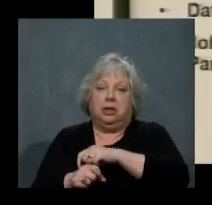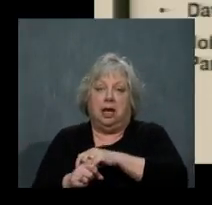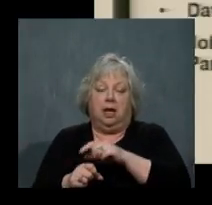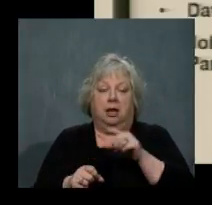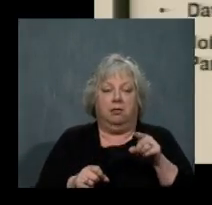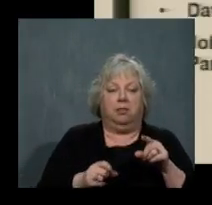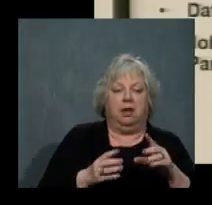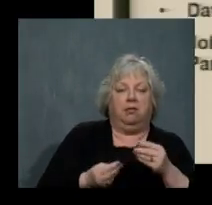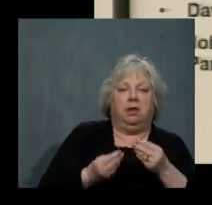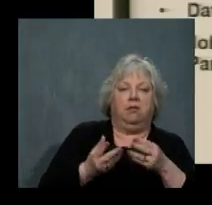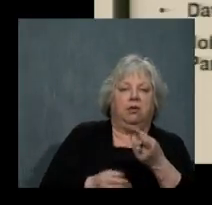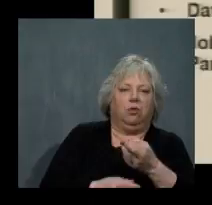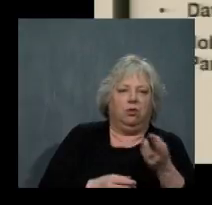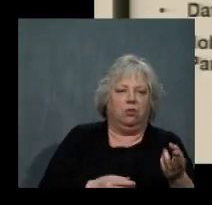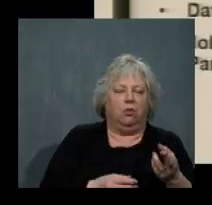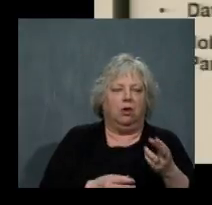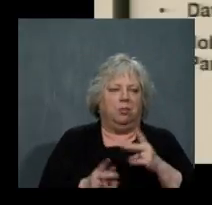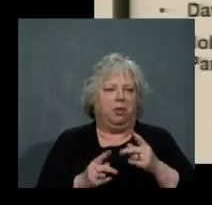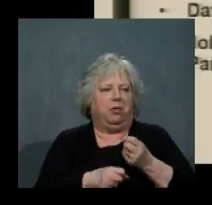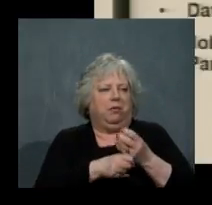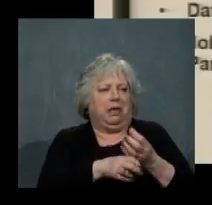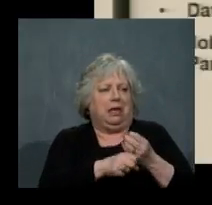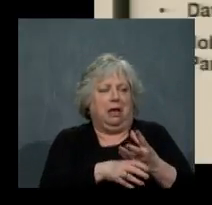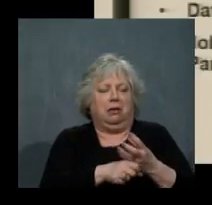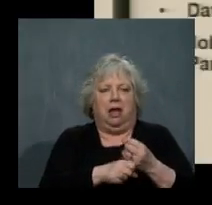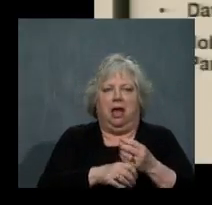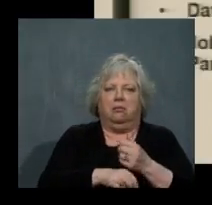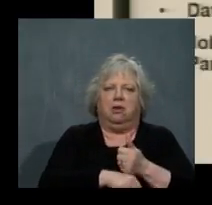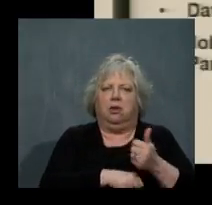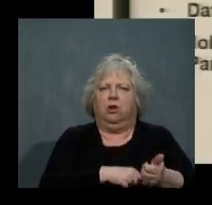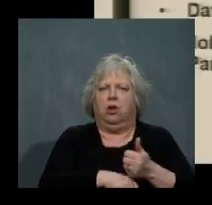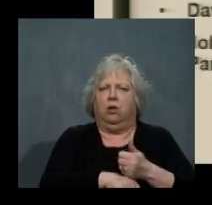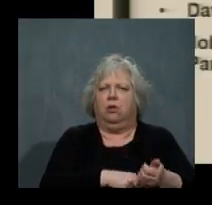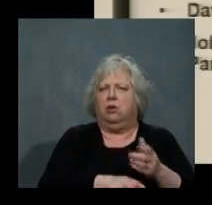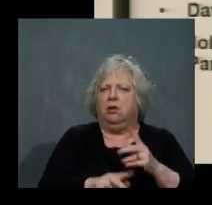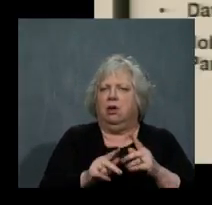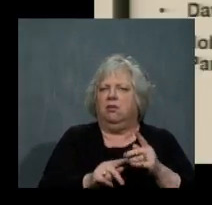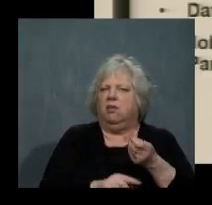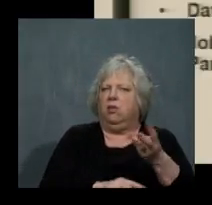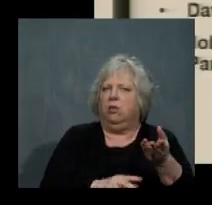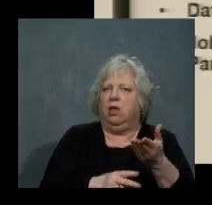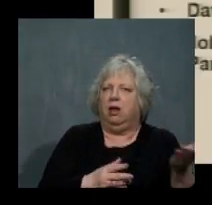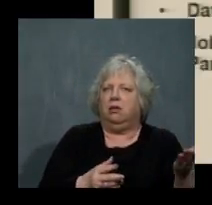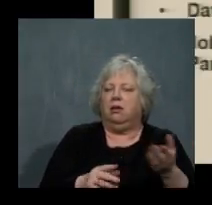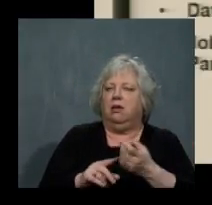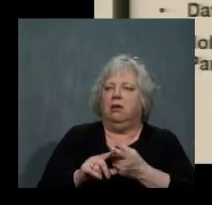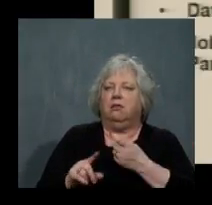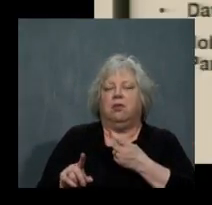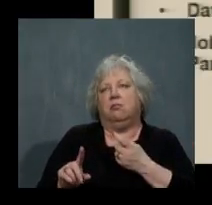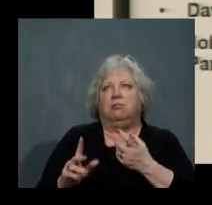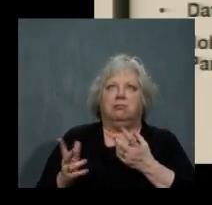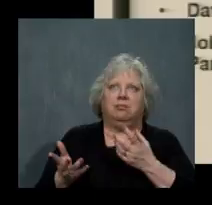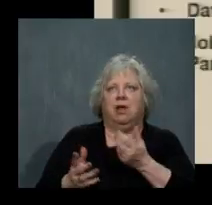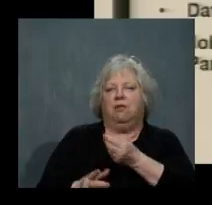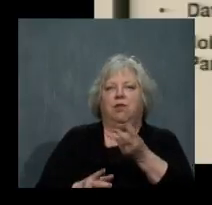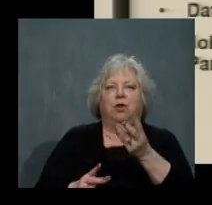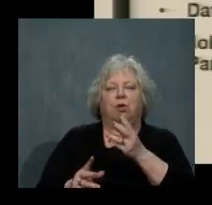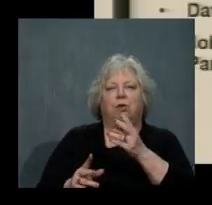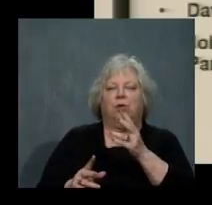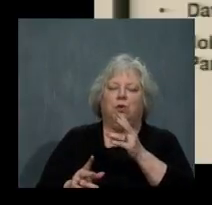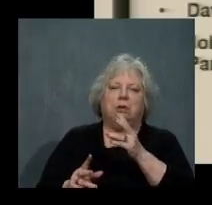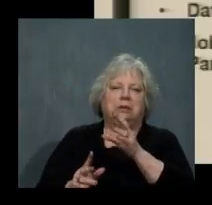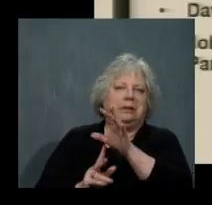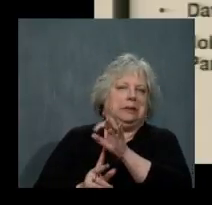resources. They've also been yelled at. They've also been accused of a few things from a few select